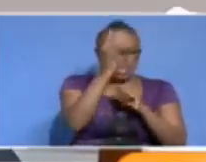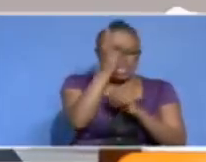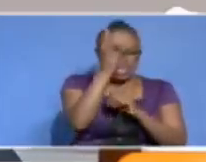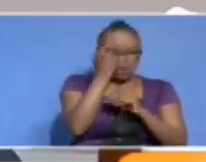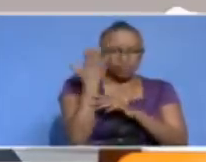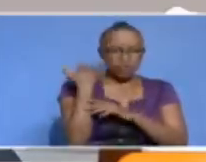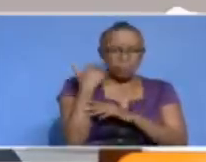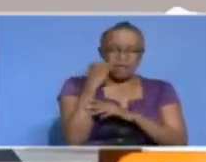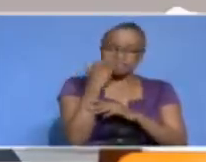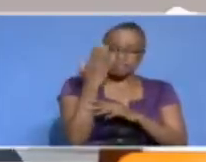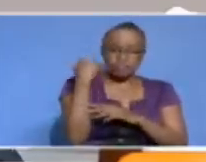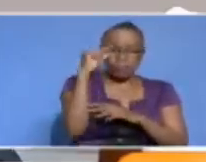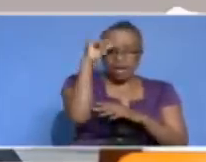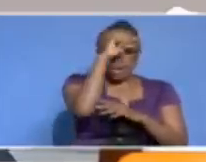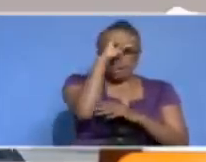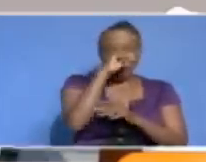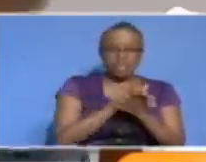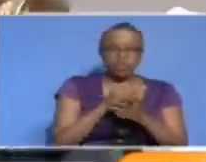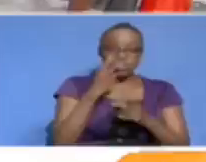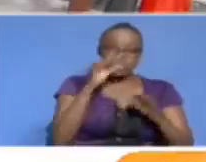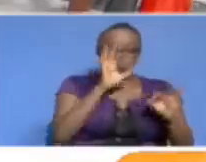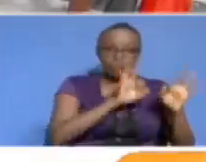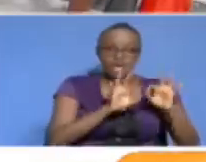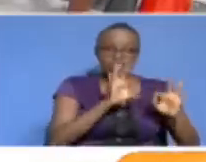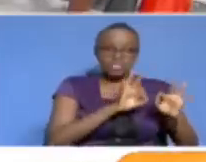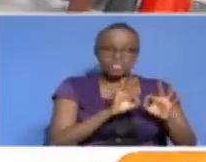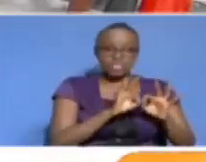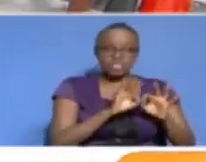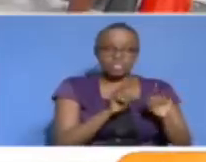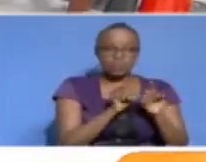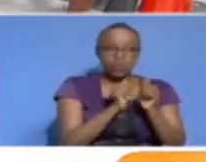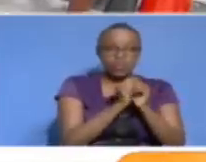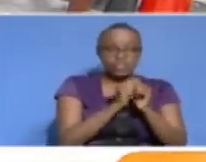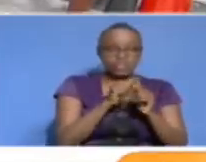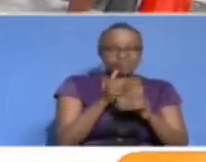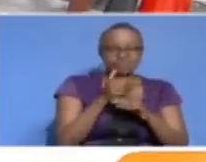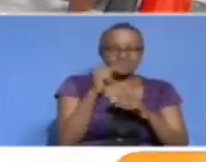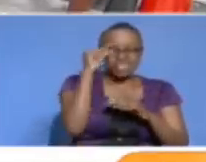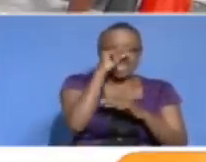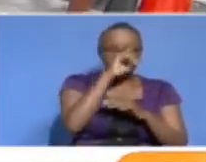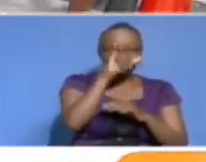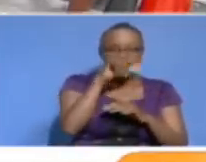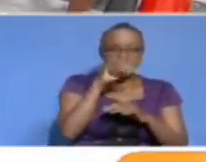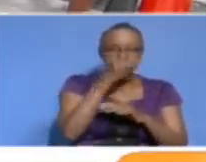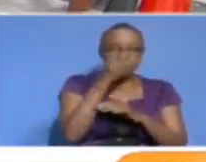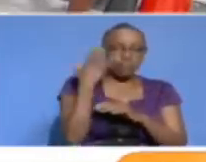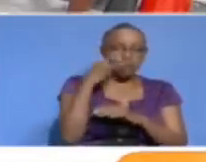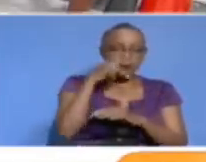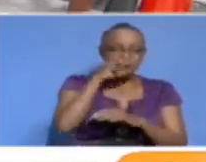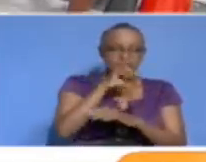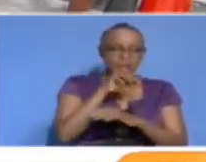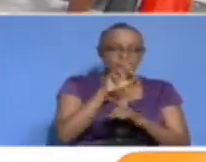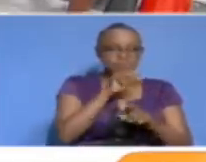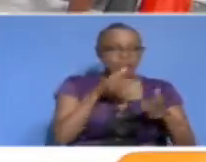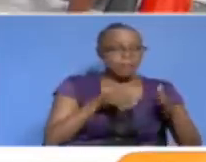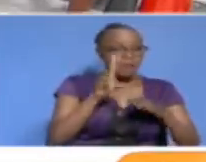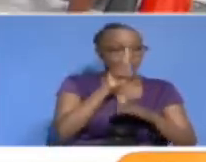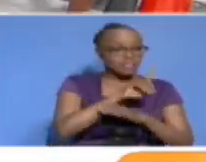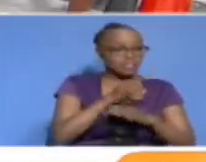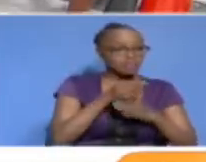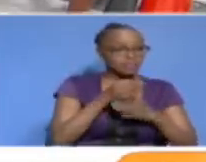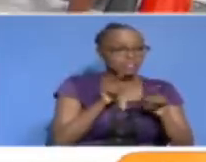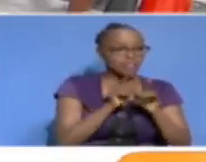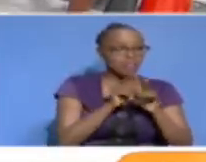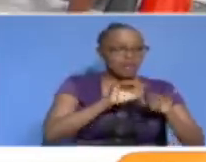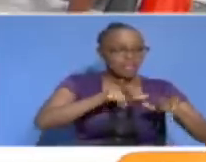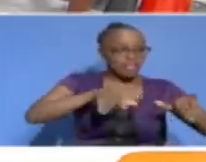former governor Evans Kidero. We saw you dancing with Governor Joho at the former prime minister's birthday party, remember? Yes. By the